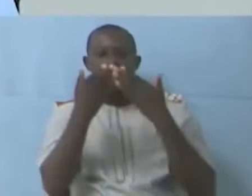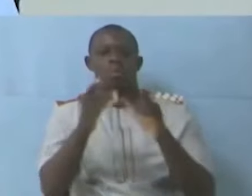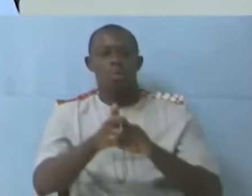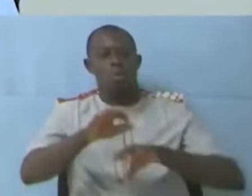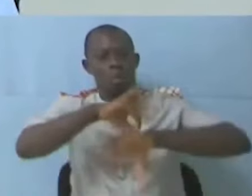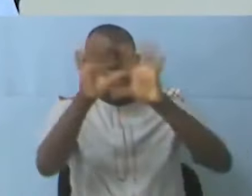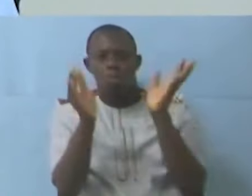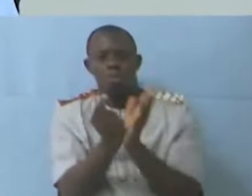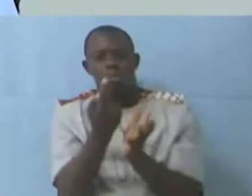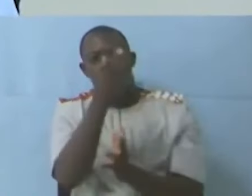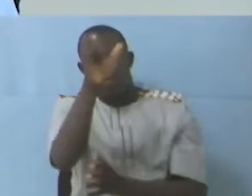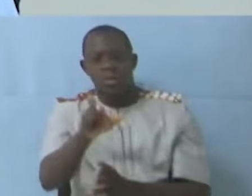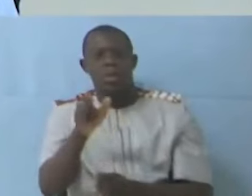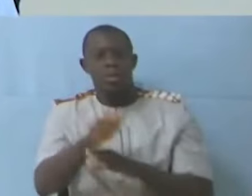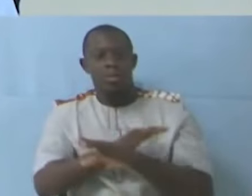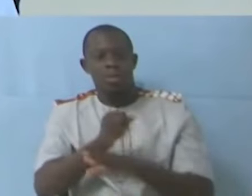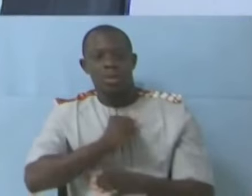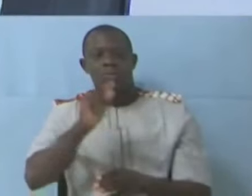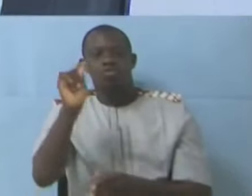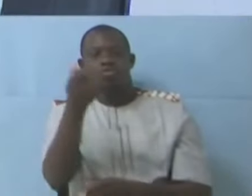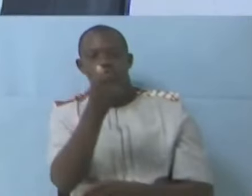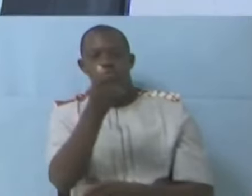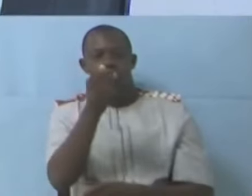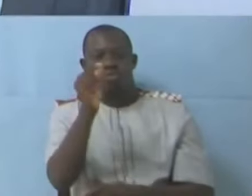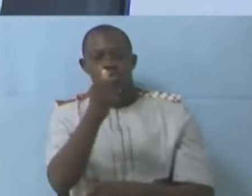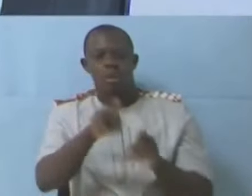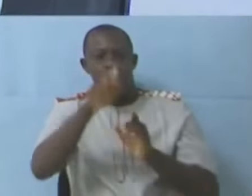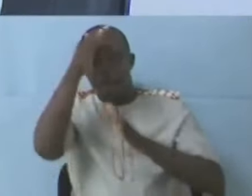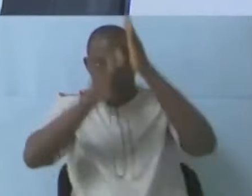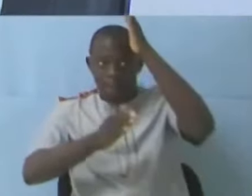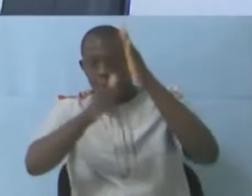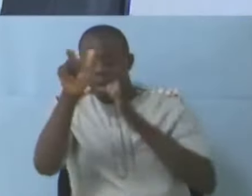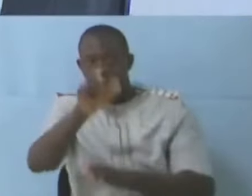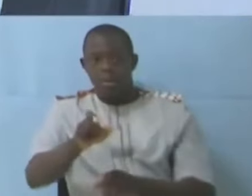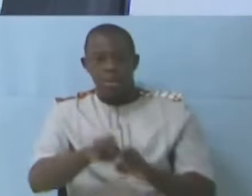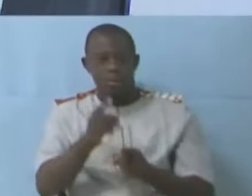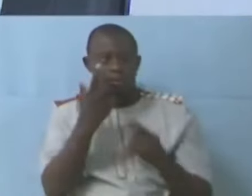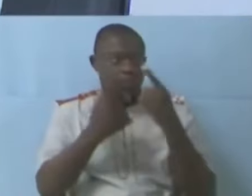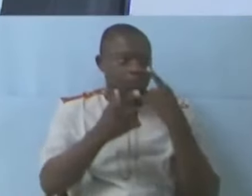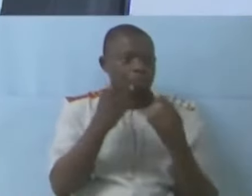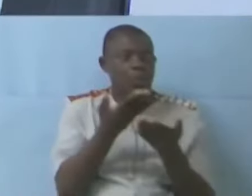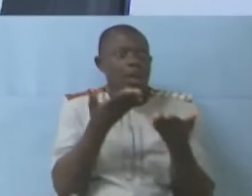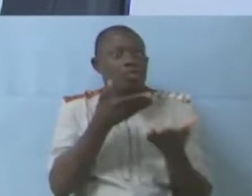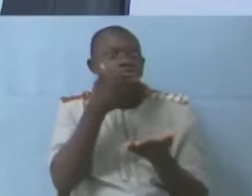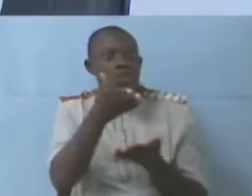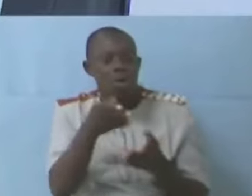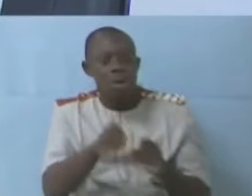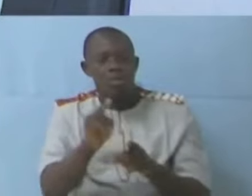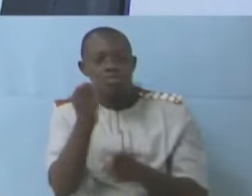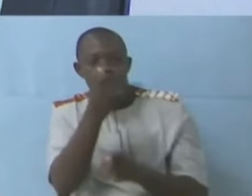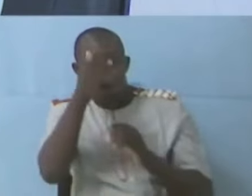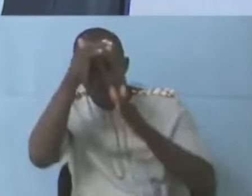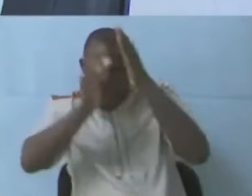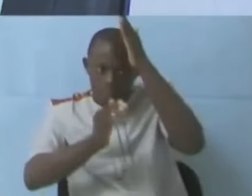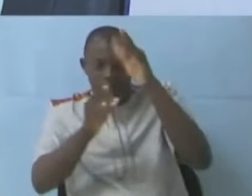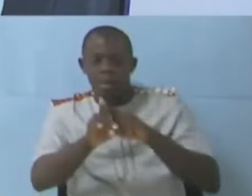new, all one. New intake la one. Yago don si amebi. One of them was even crying because he was a new intake. So sila kone